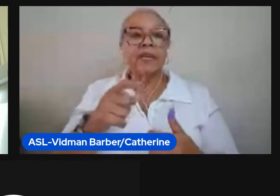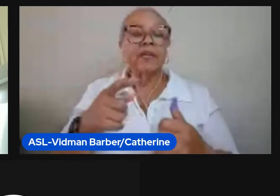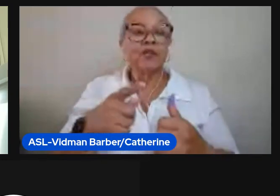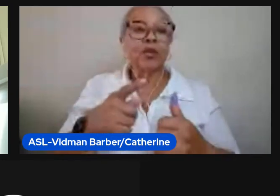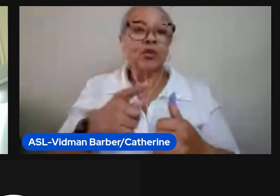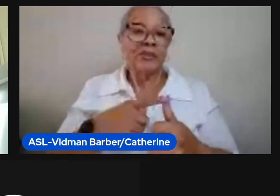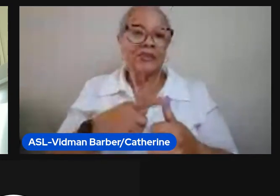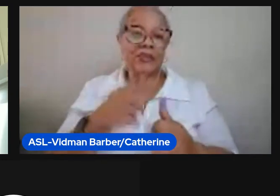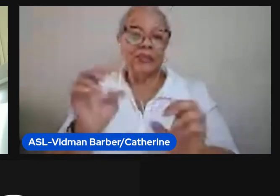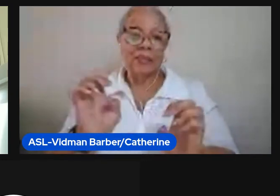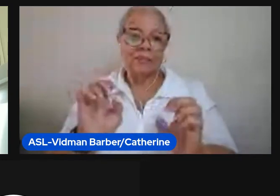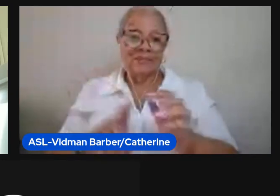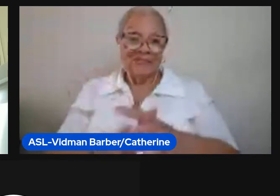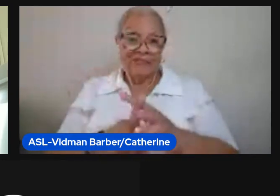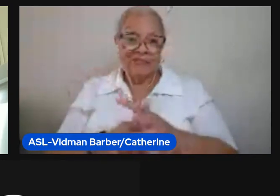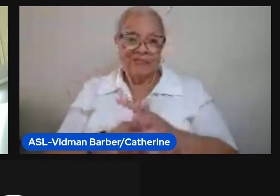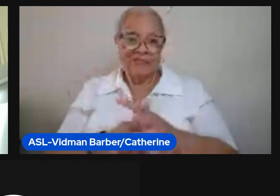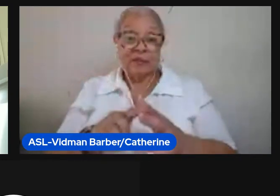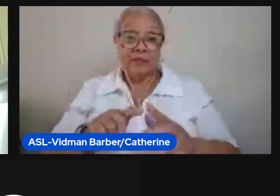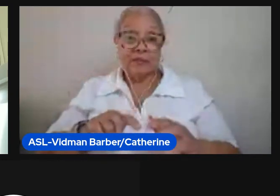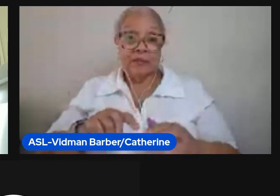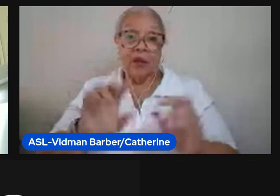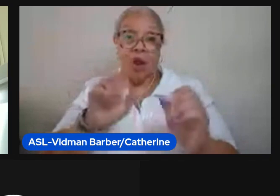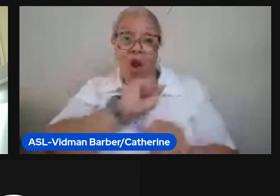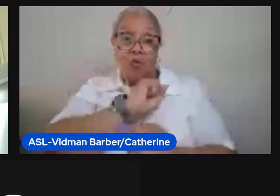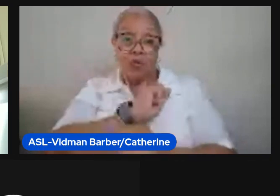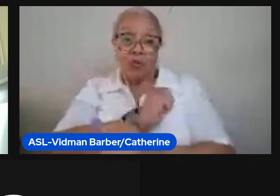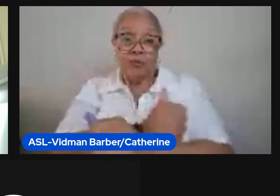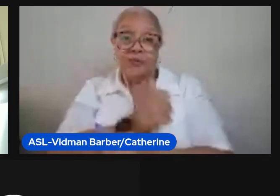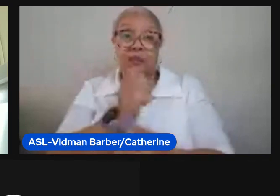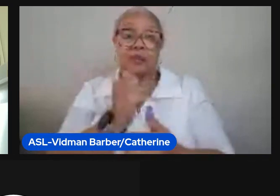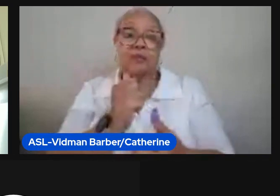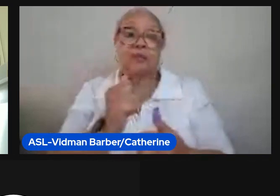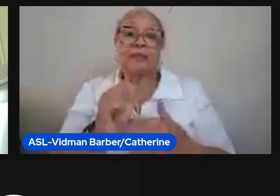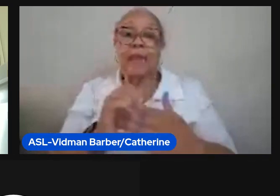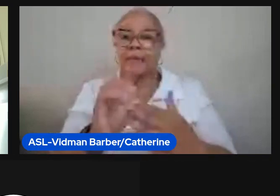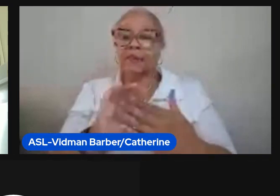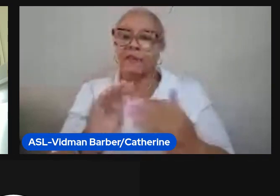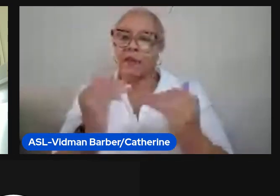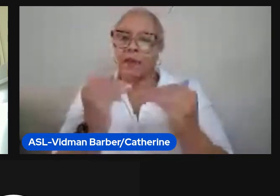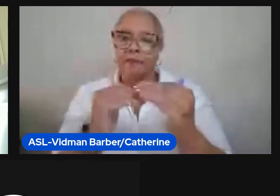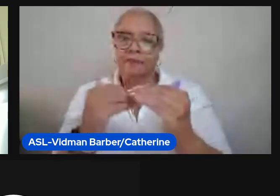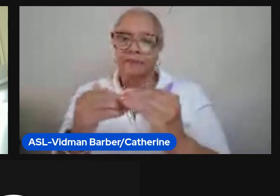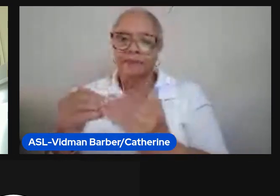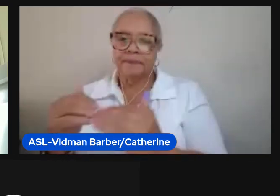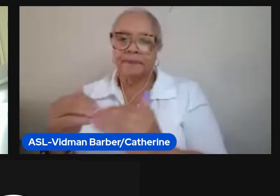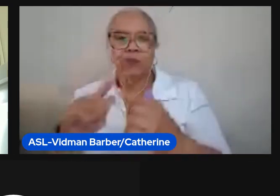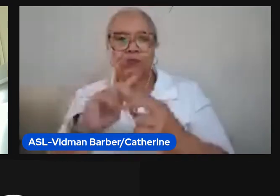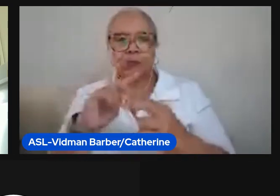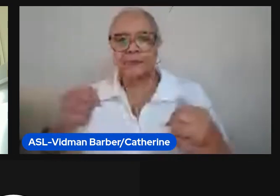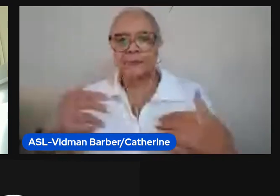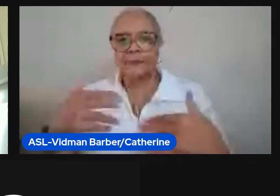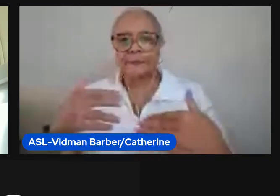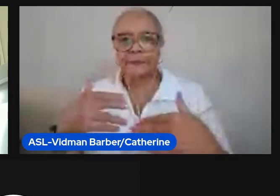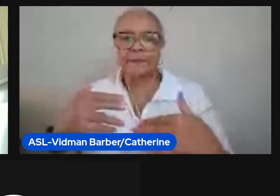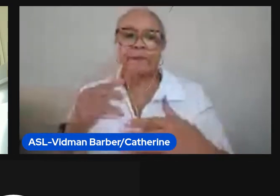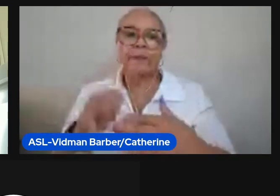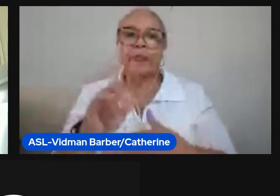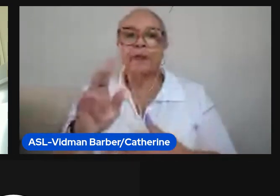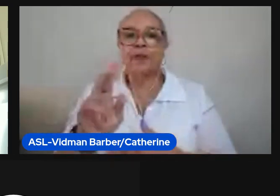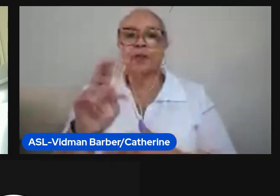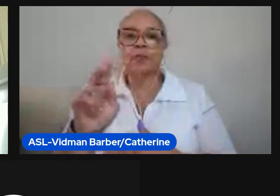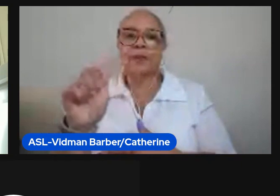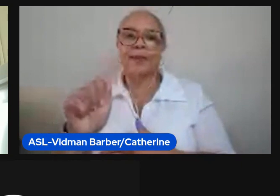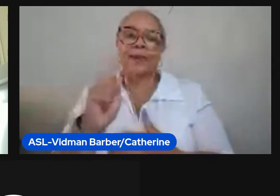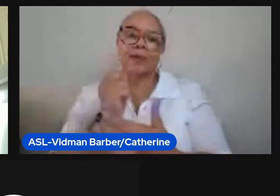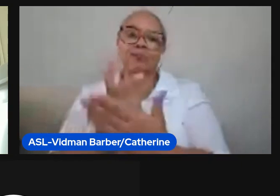emergency use authorization guidelines were very minimal and actually really scary. Like the EUA